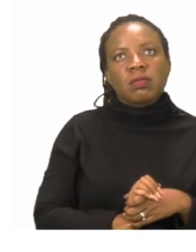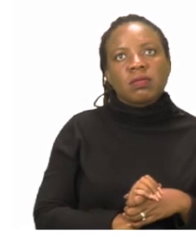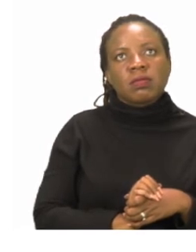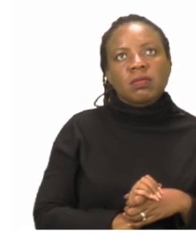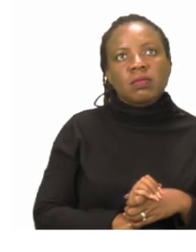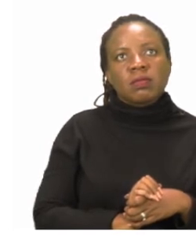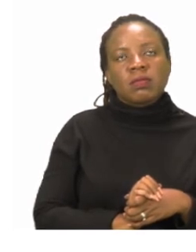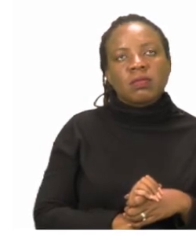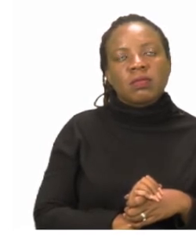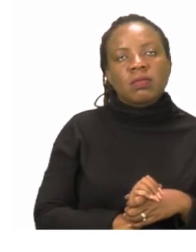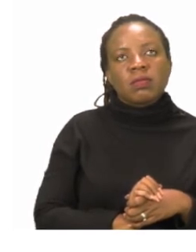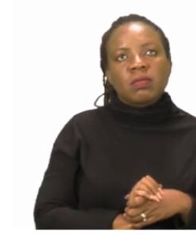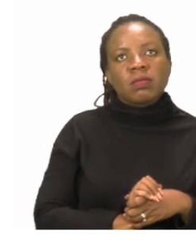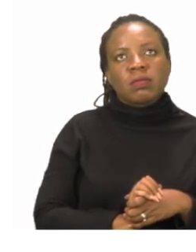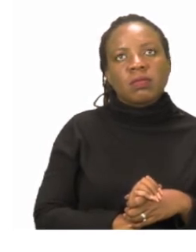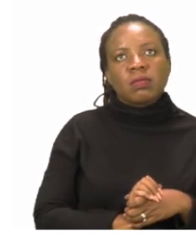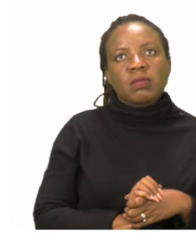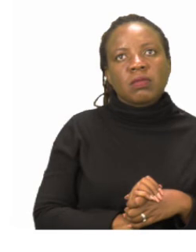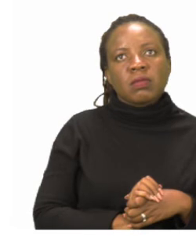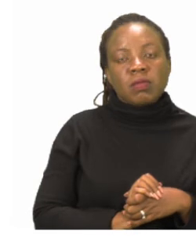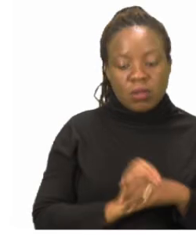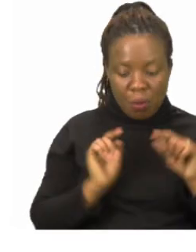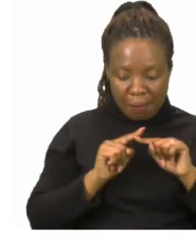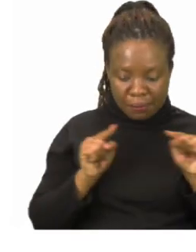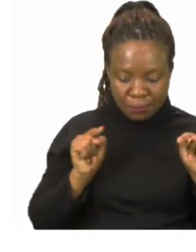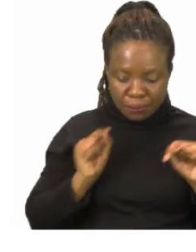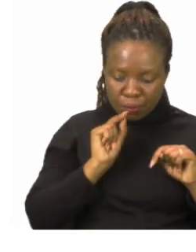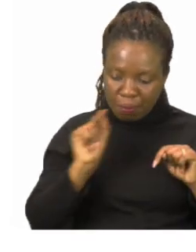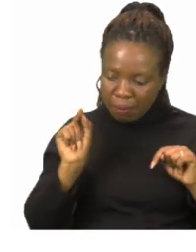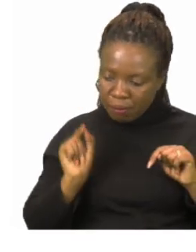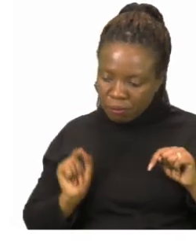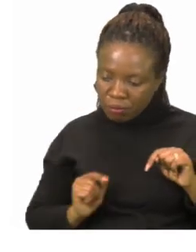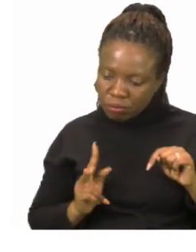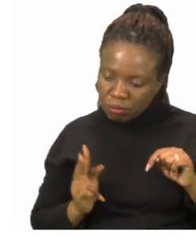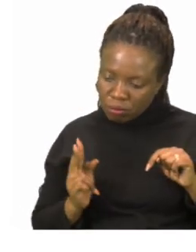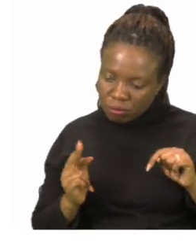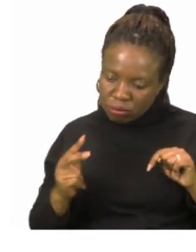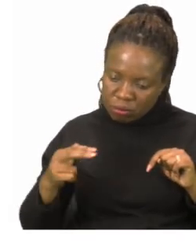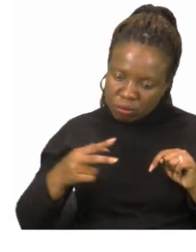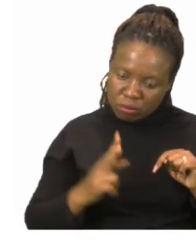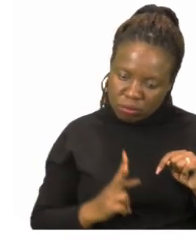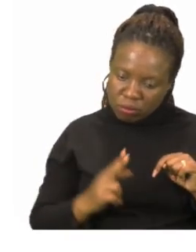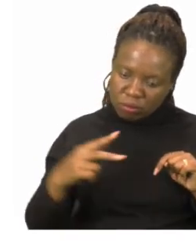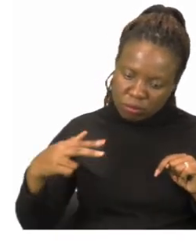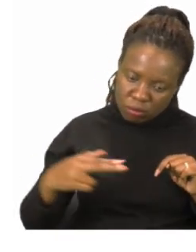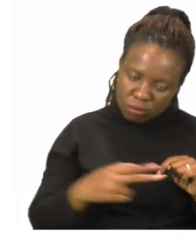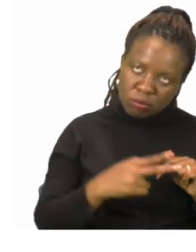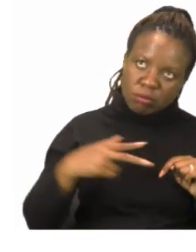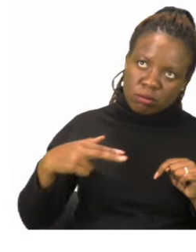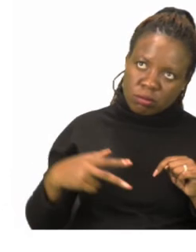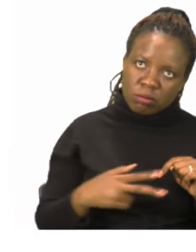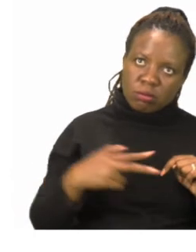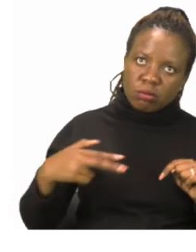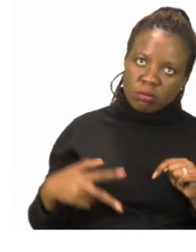the numbers at the bottom and cut out each number, and then you have